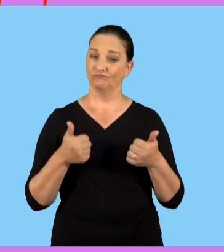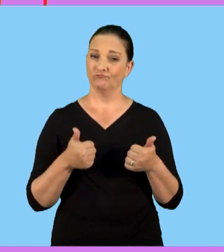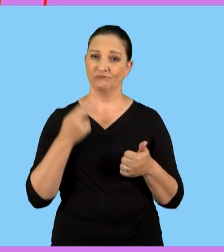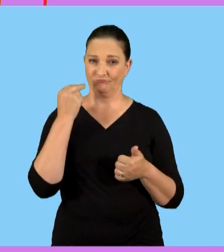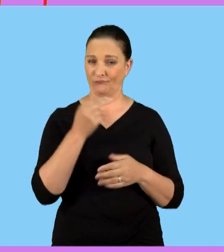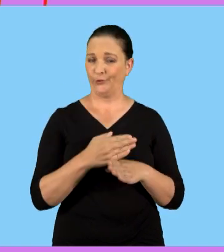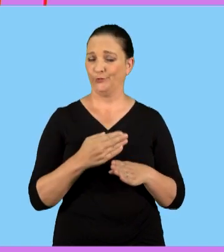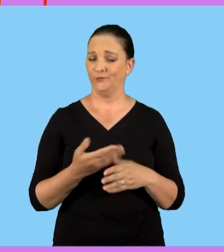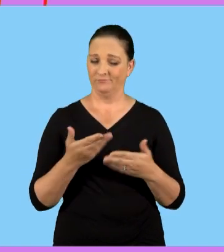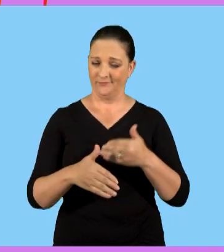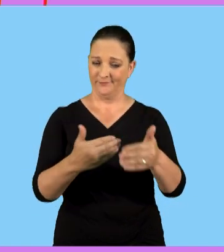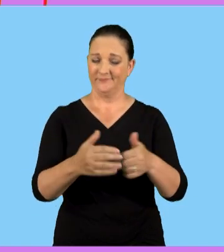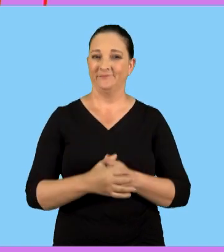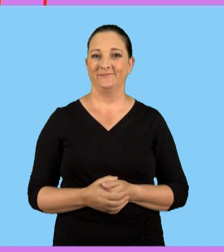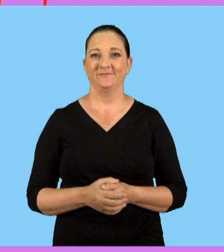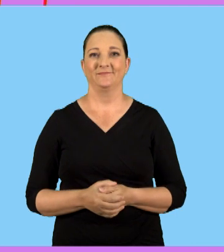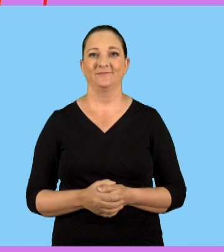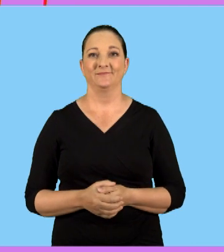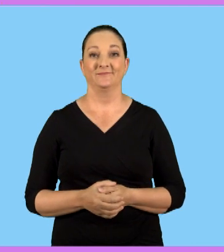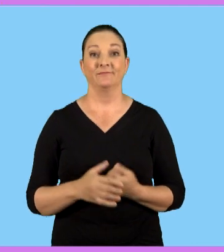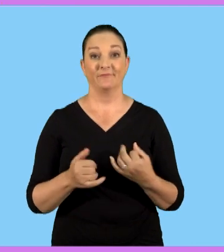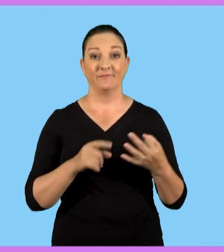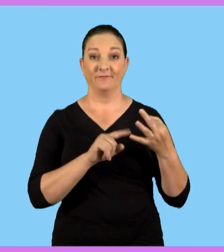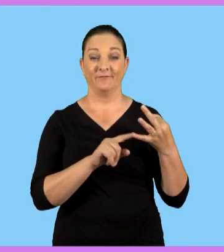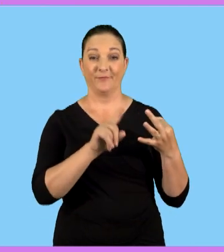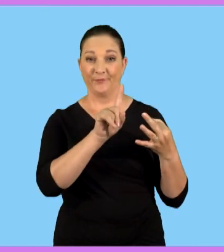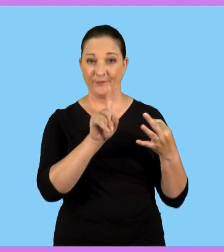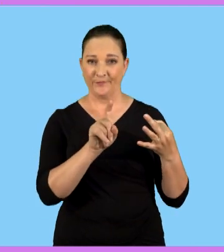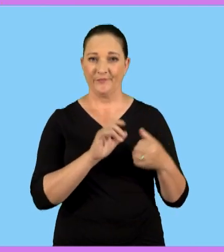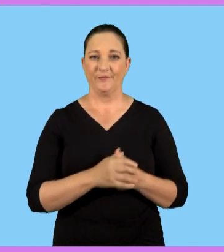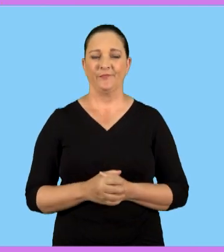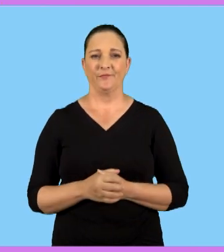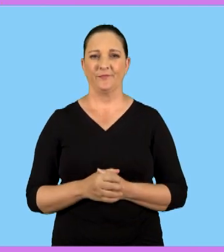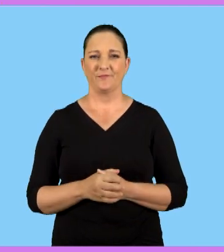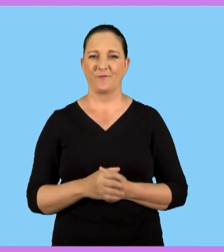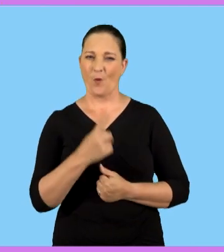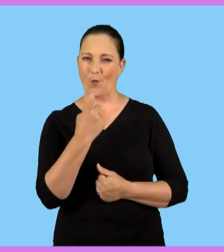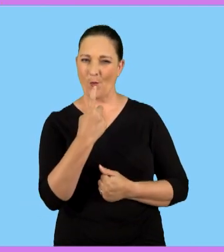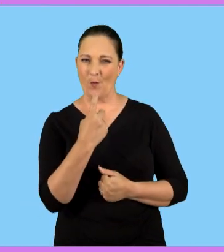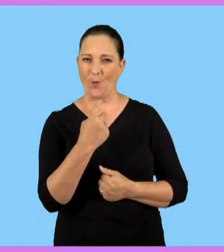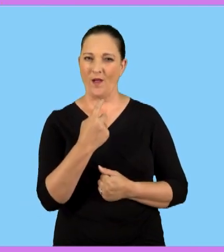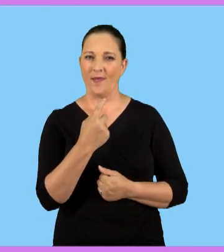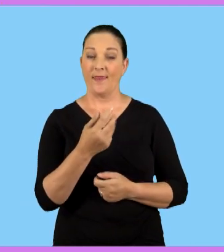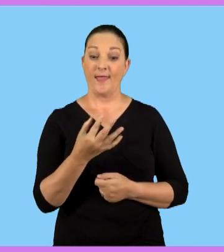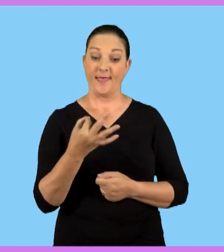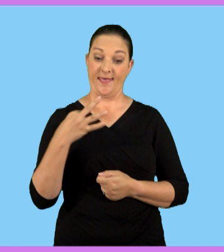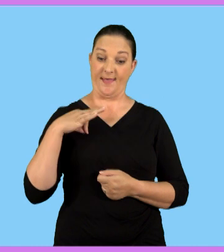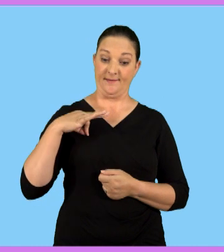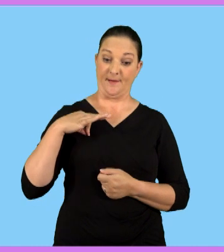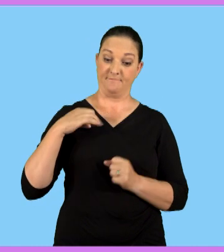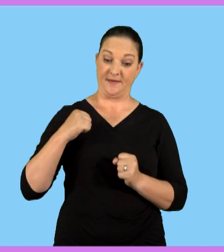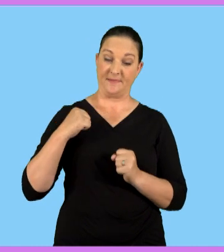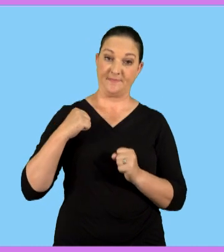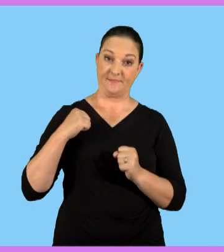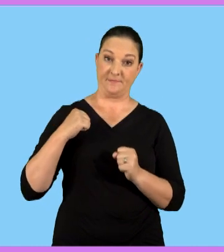All right, nice work. Let's move along. So question 3, name one fixed income. So